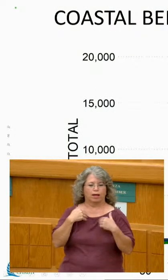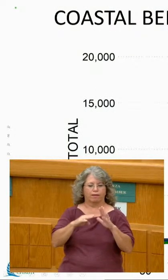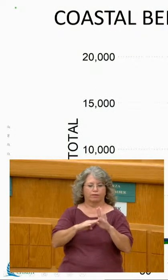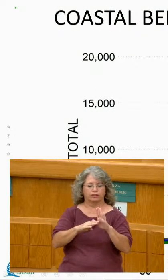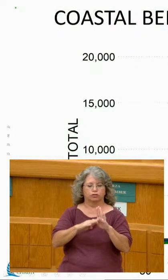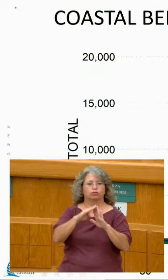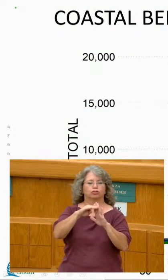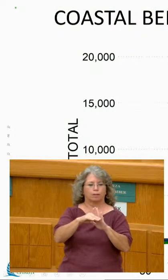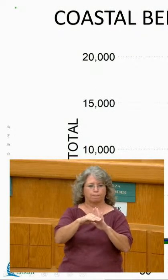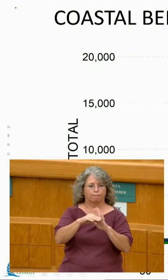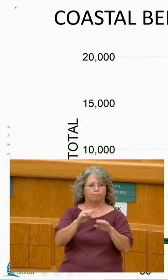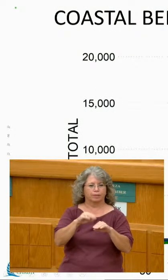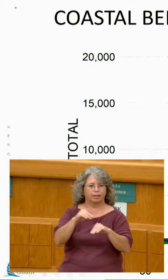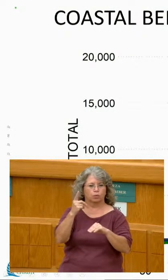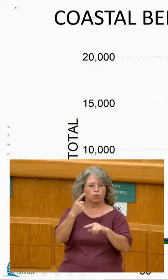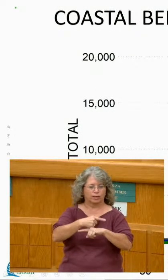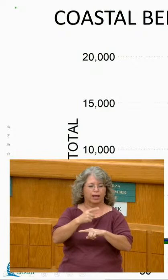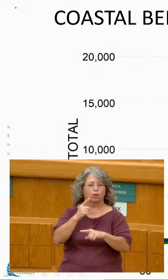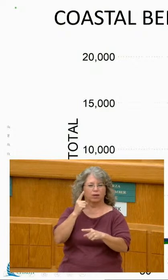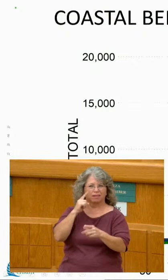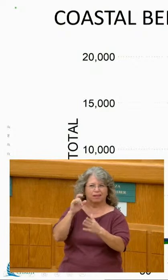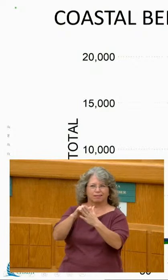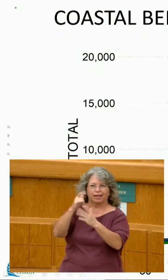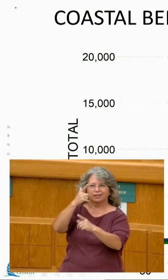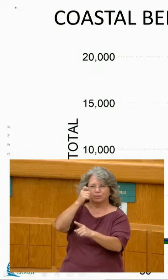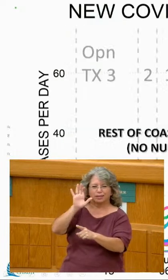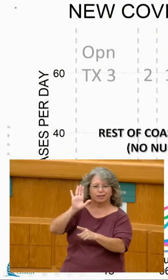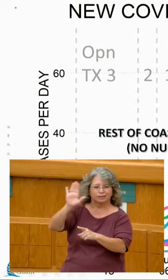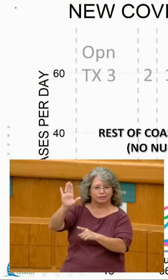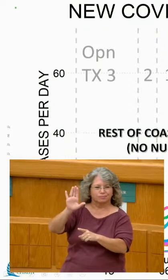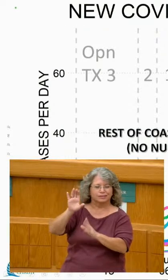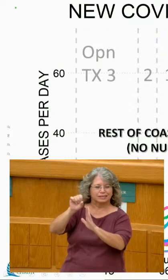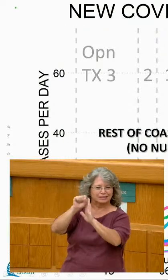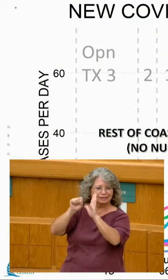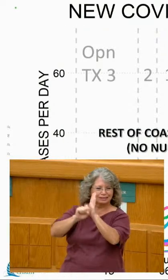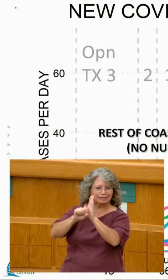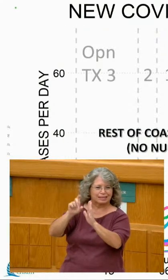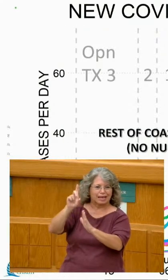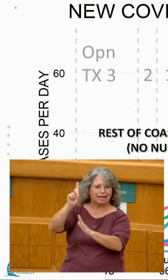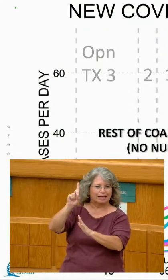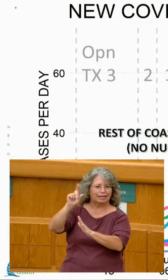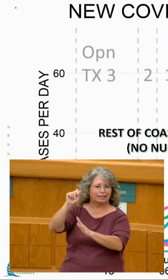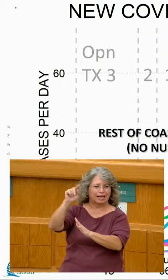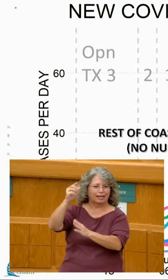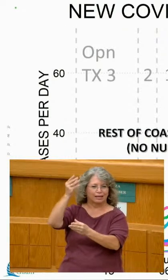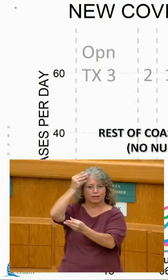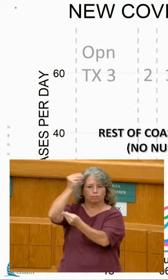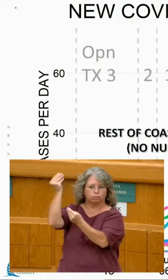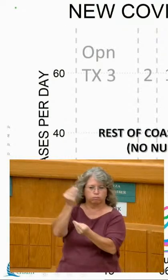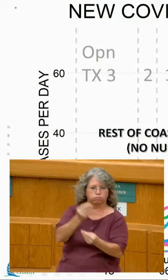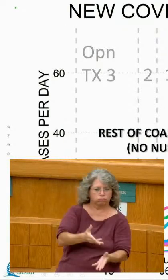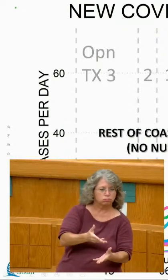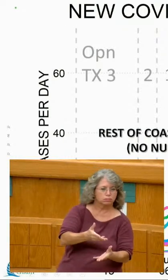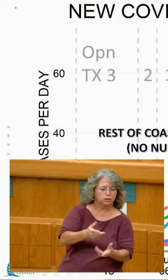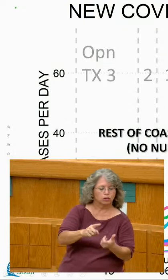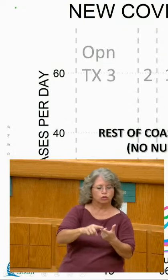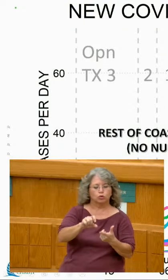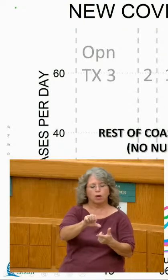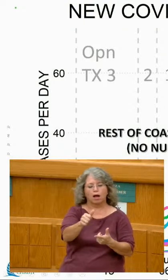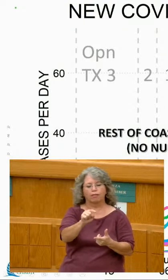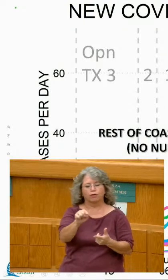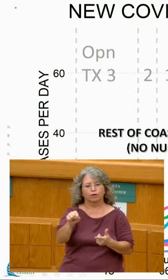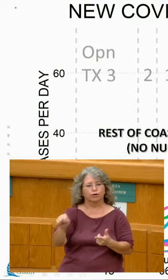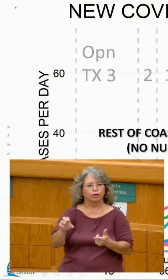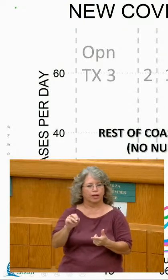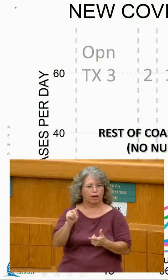cases on one day. So we think that's coinciding with a data drop that occurred for some of the other counties. We don't think that this is